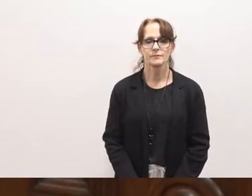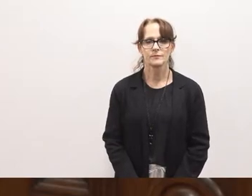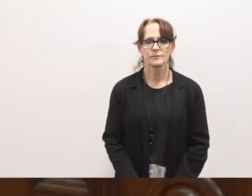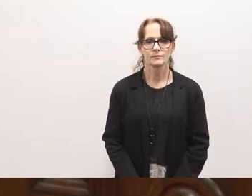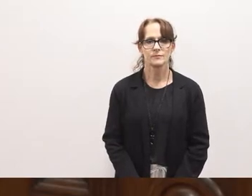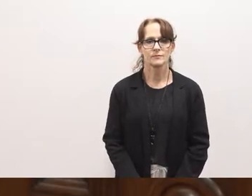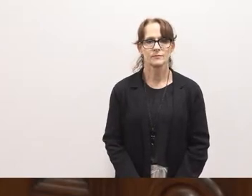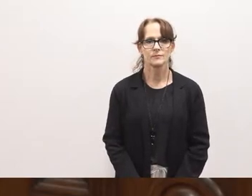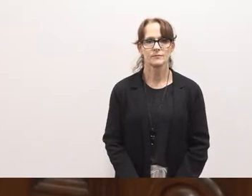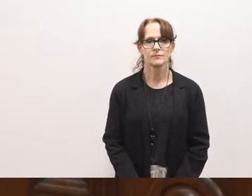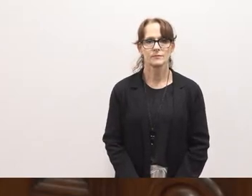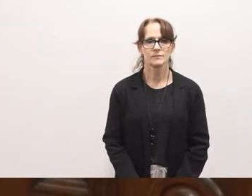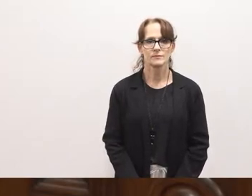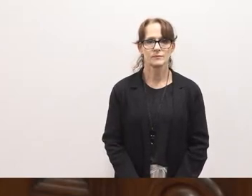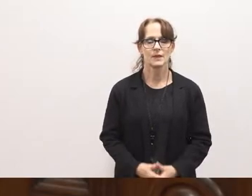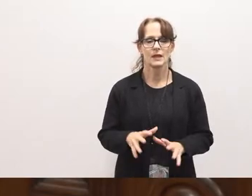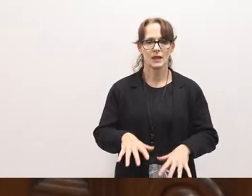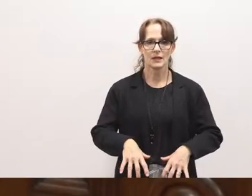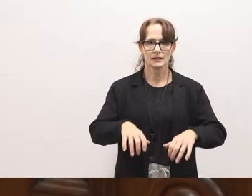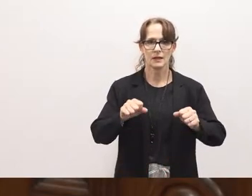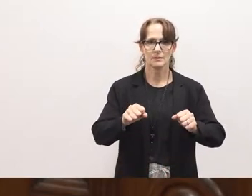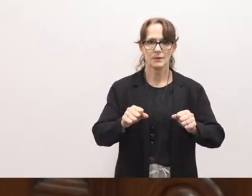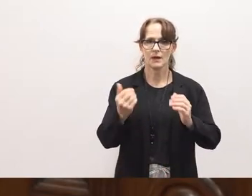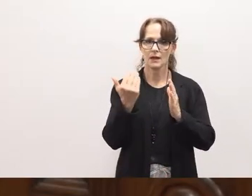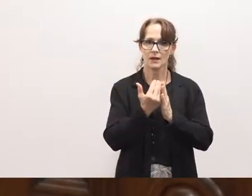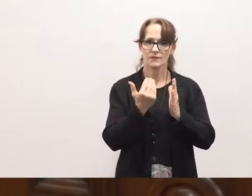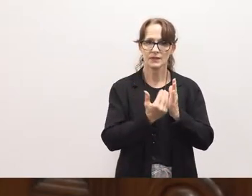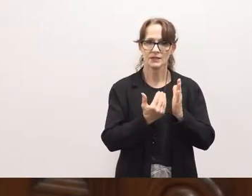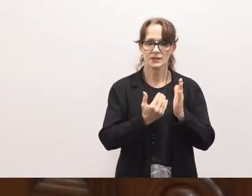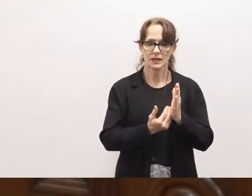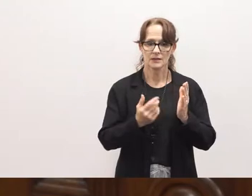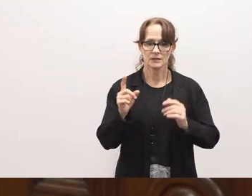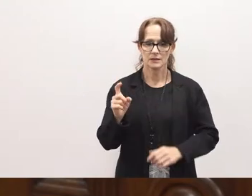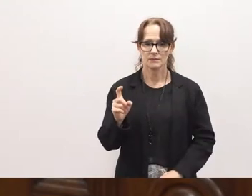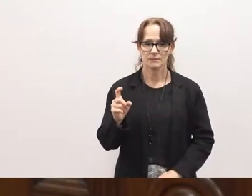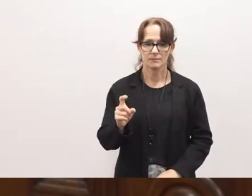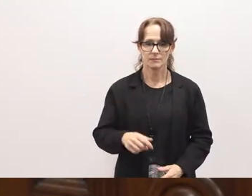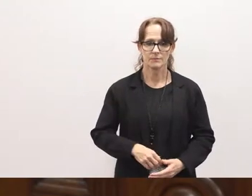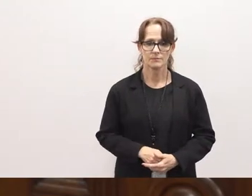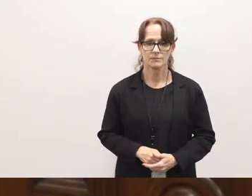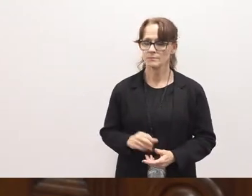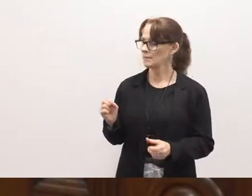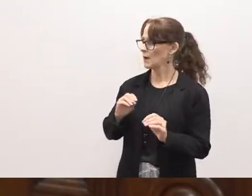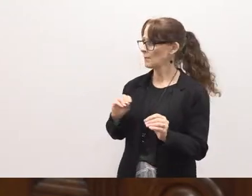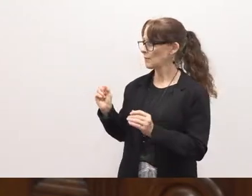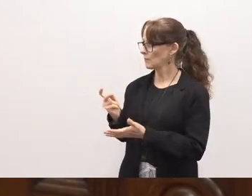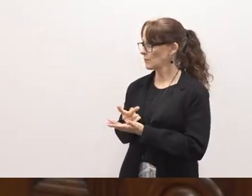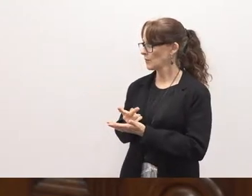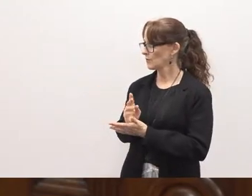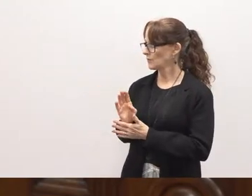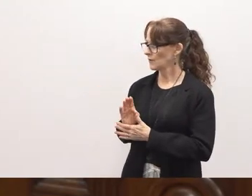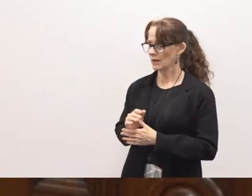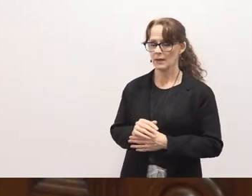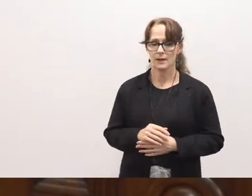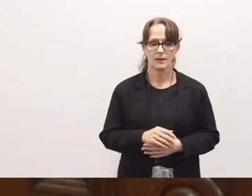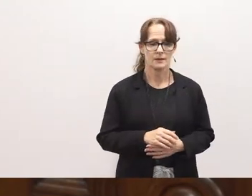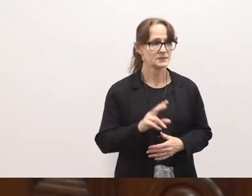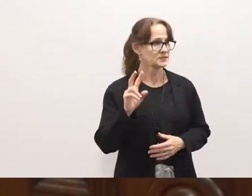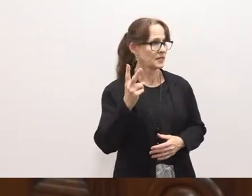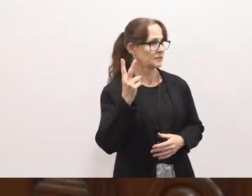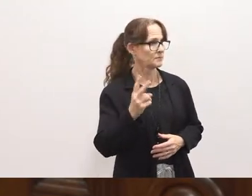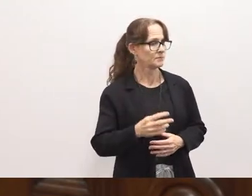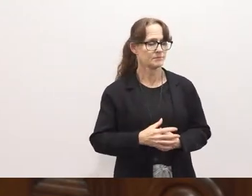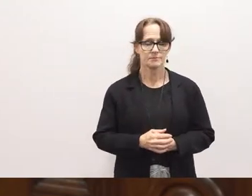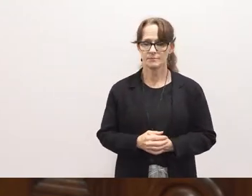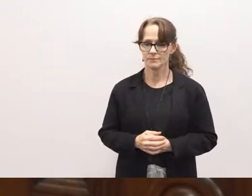We are now at adoption of the agenda. Move to approve. Second.